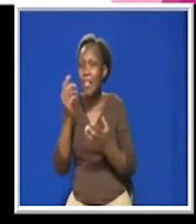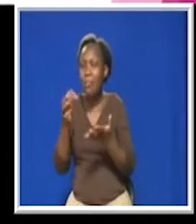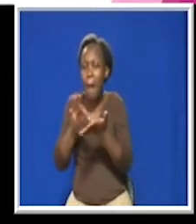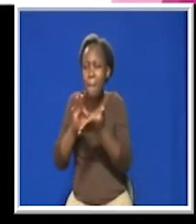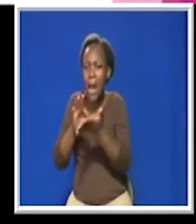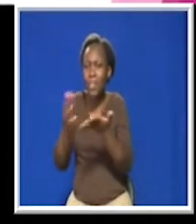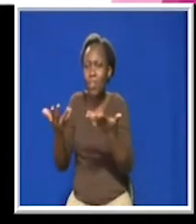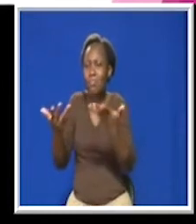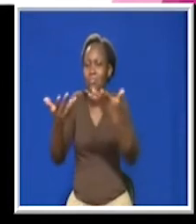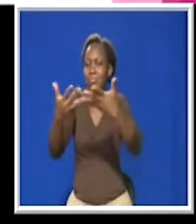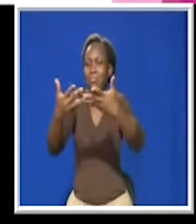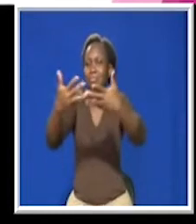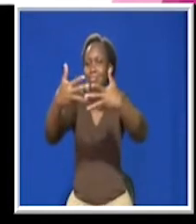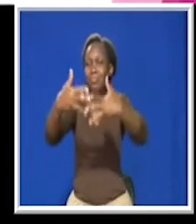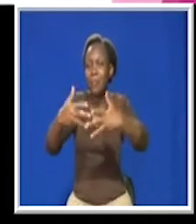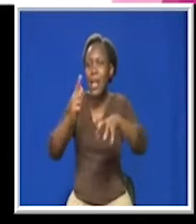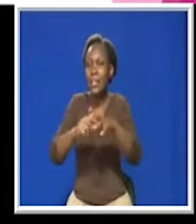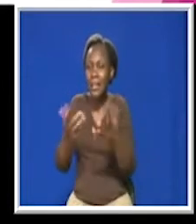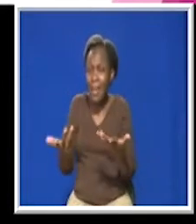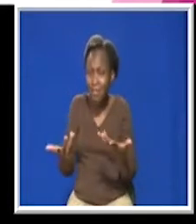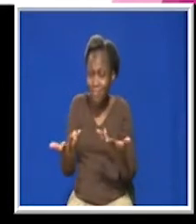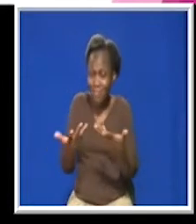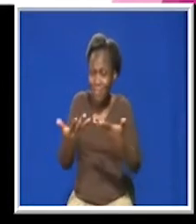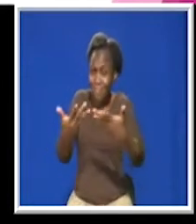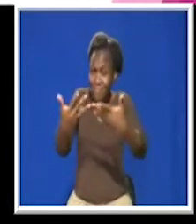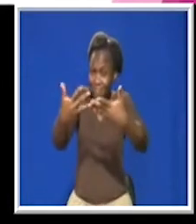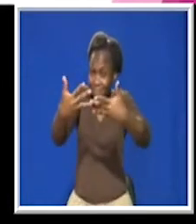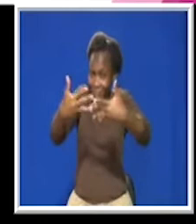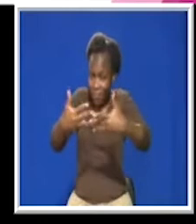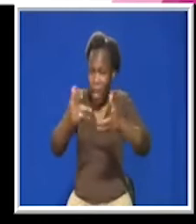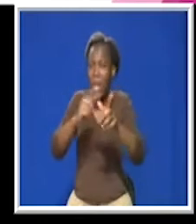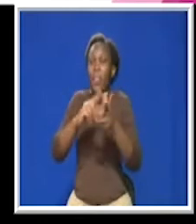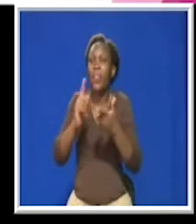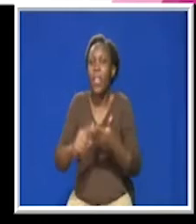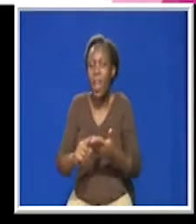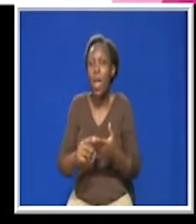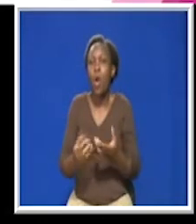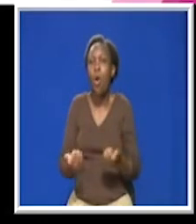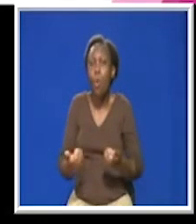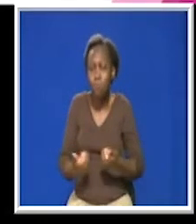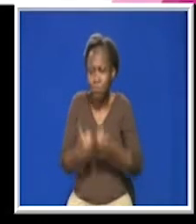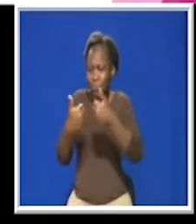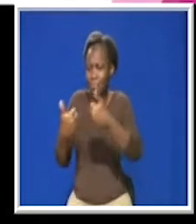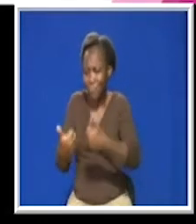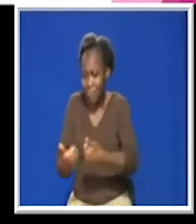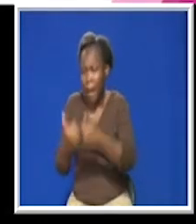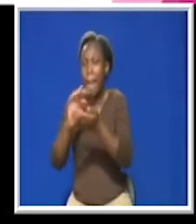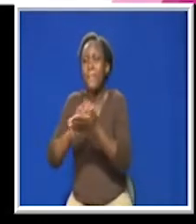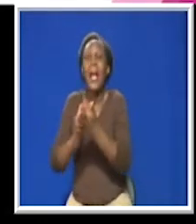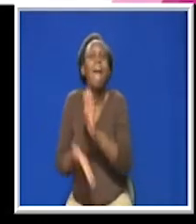another. This leads to more successful collisions, and this leads